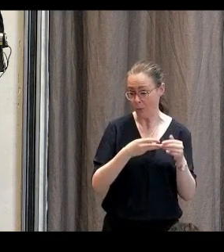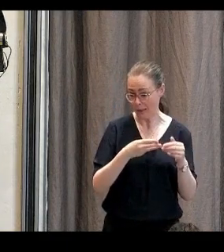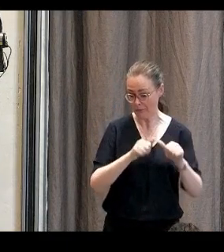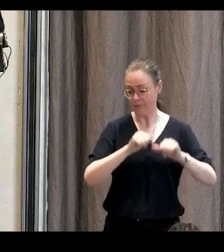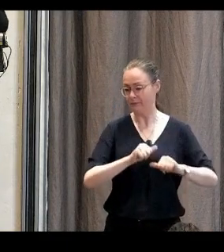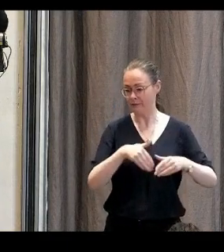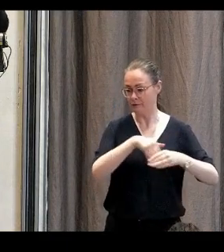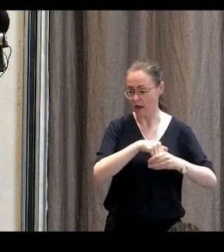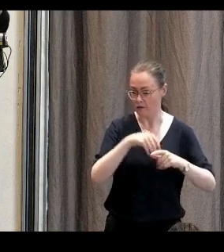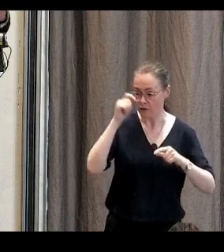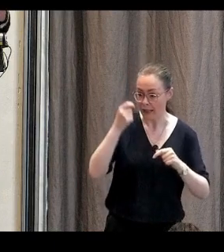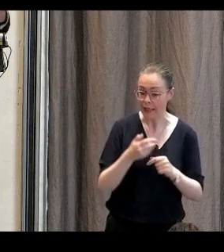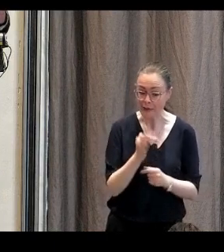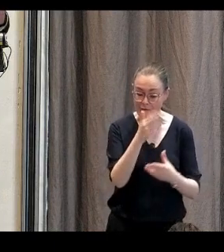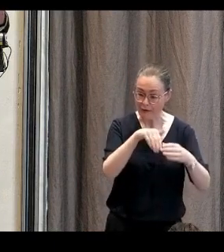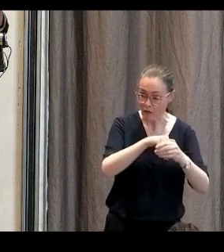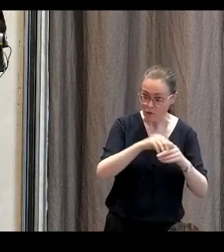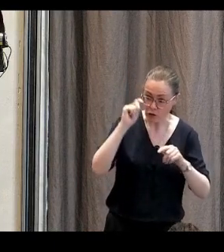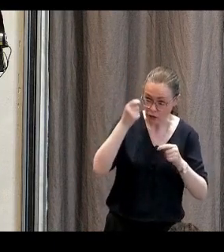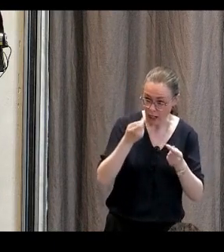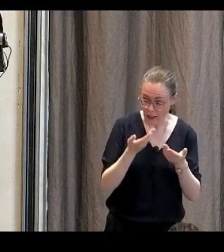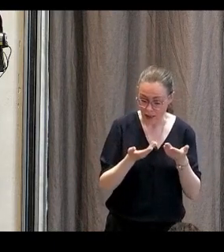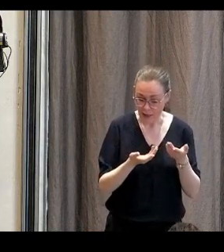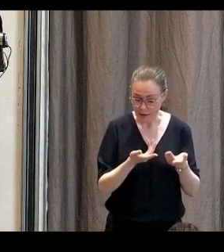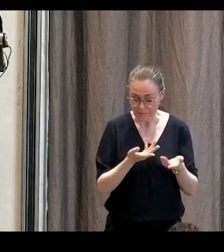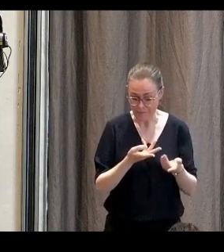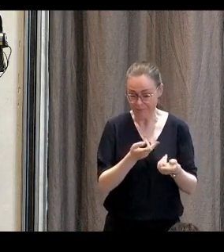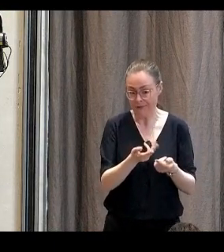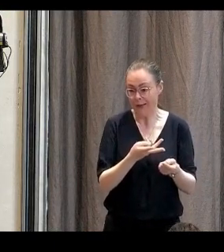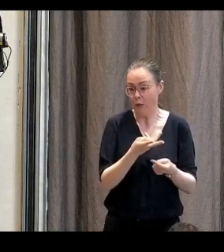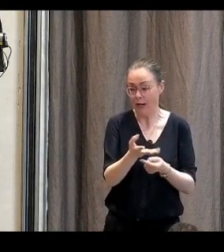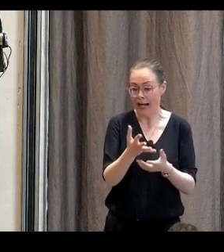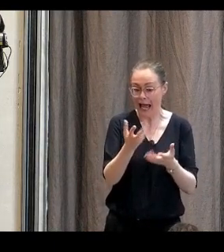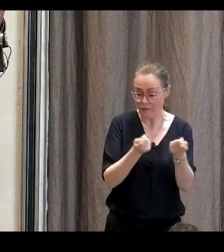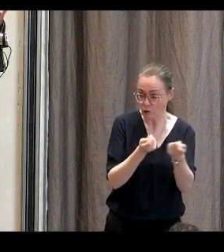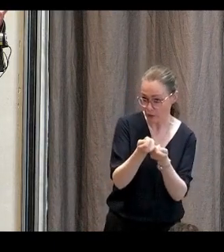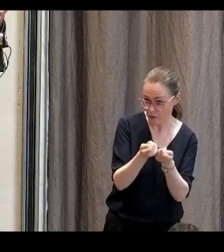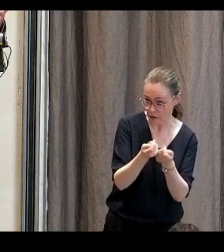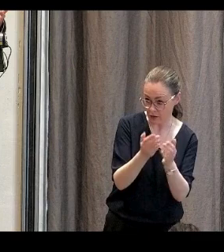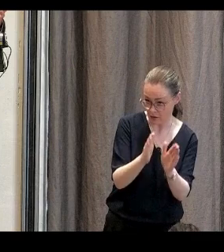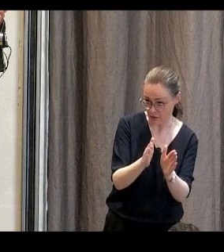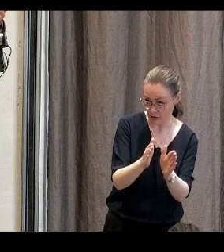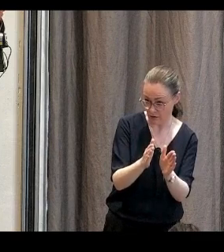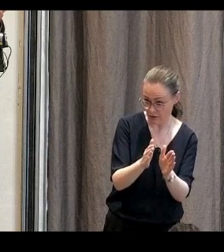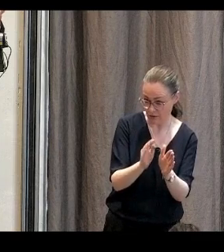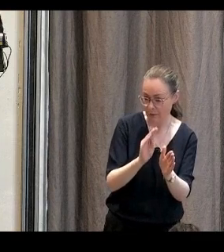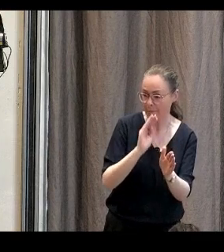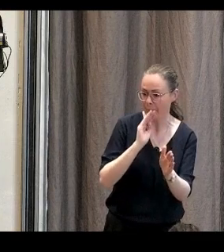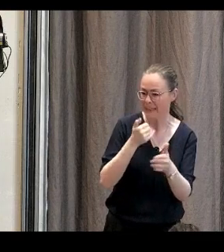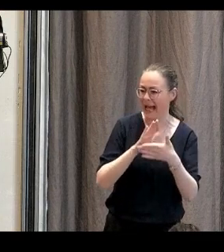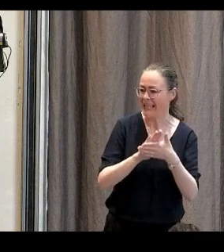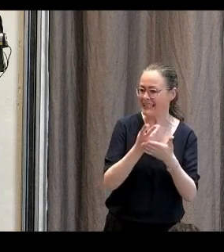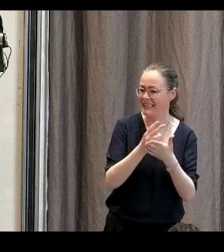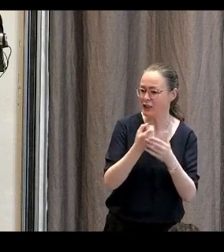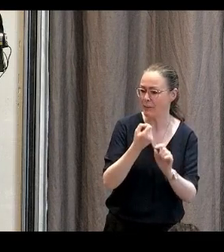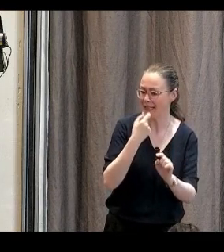to do that. And if they join the trial, then they'll either get the treatment, which in this situation would be anti-seizure